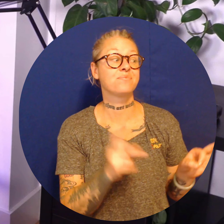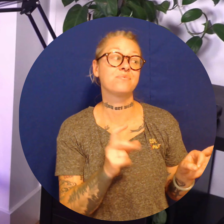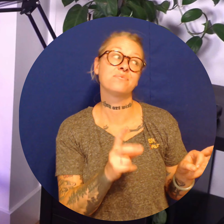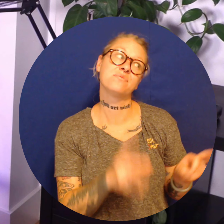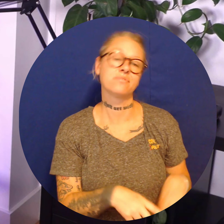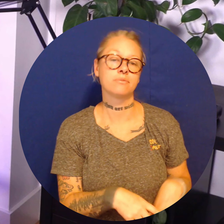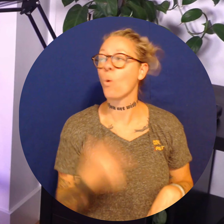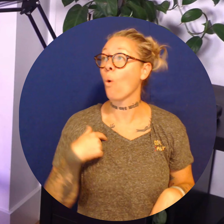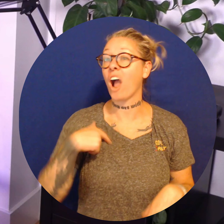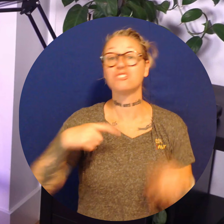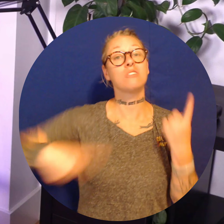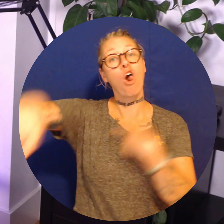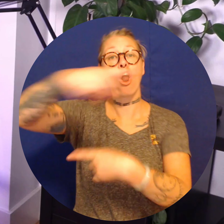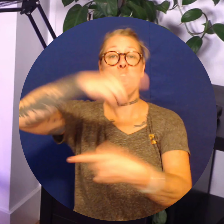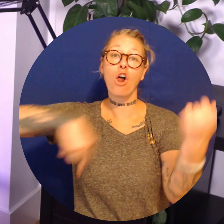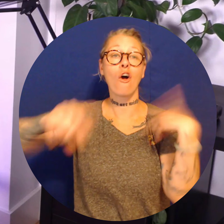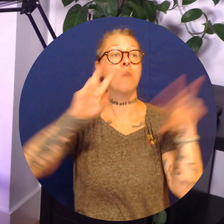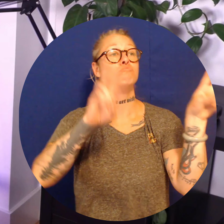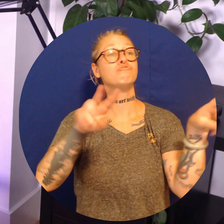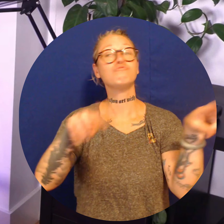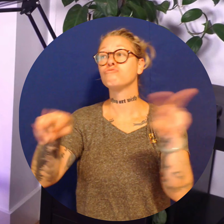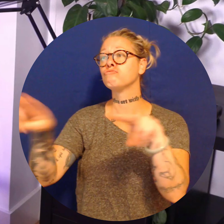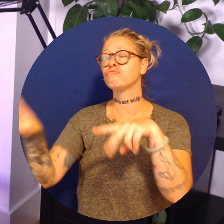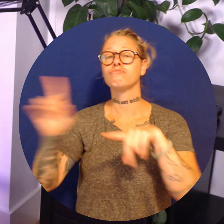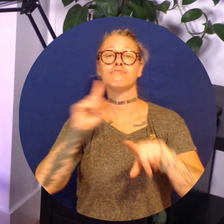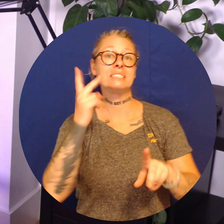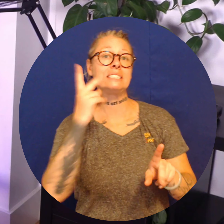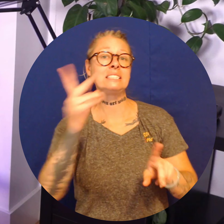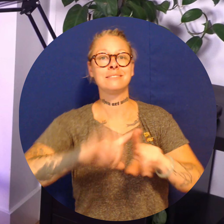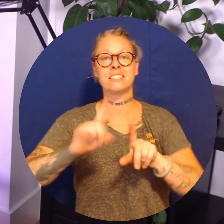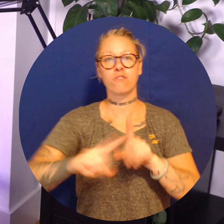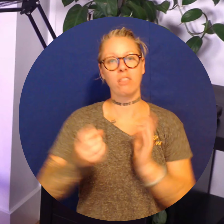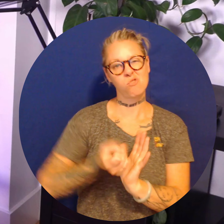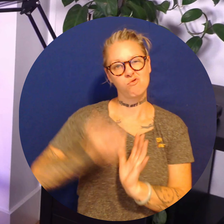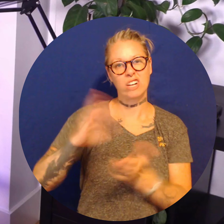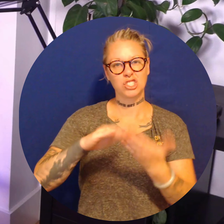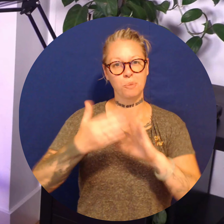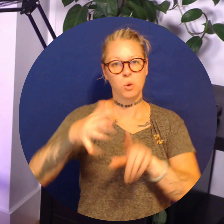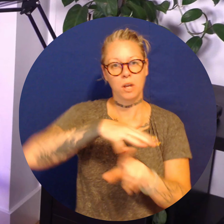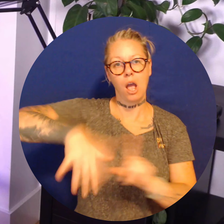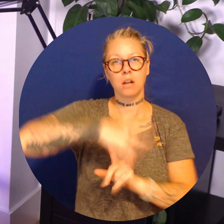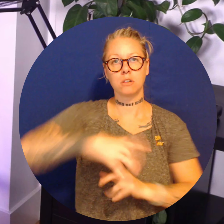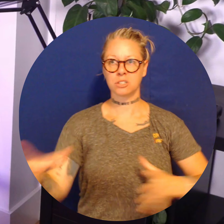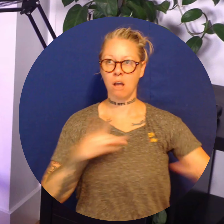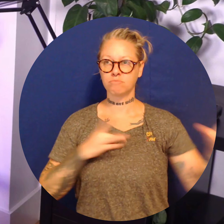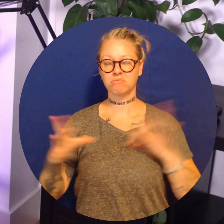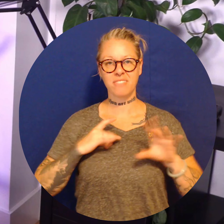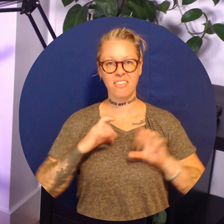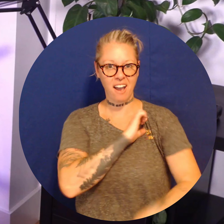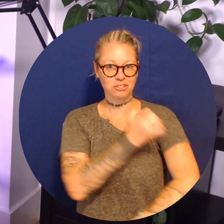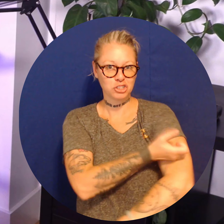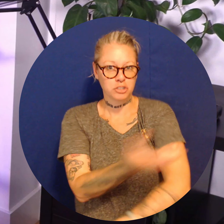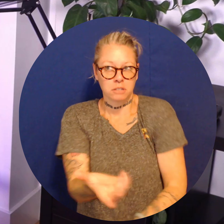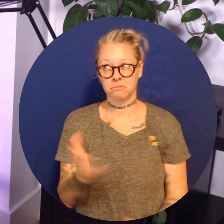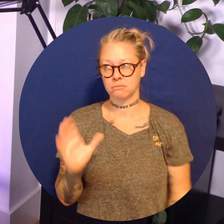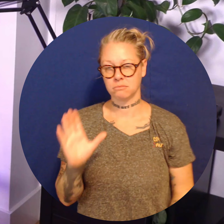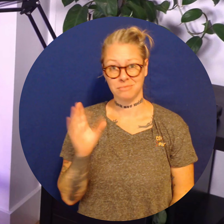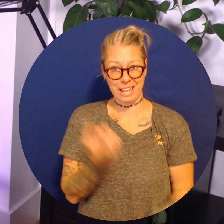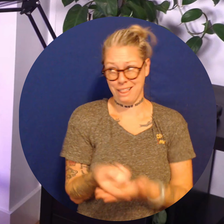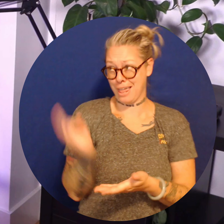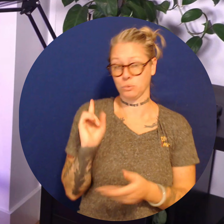always be like okay or i'd like just go walk around through like you know the expensive neighborhoods and just get myself in the energy of it and like